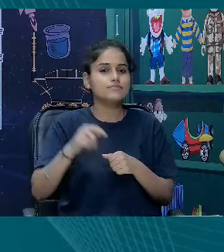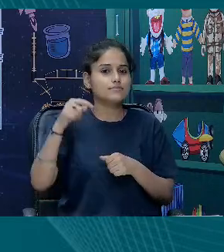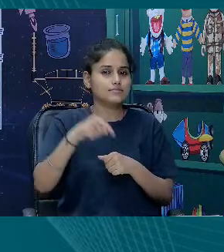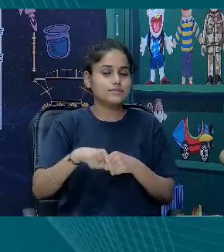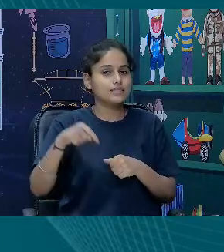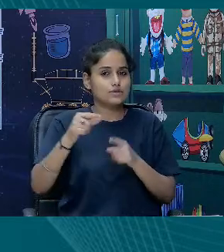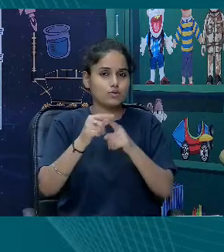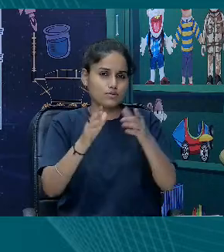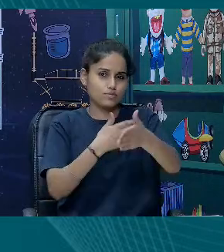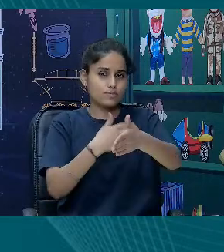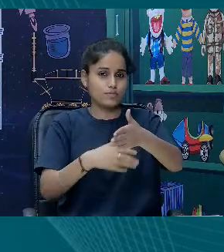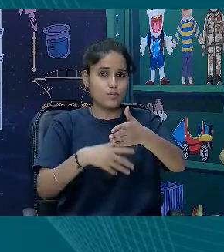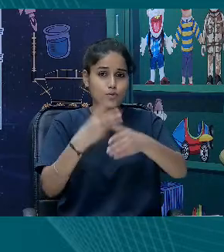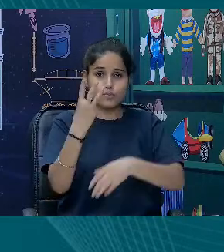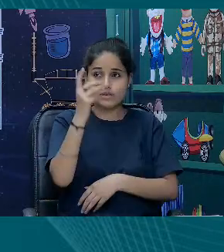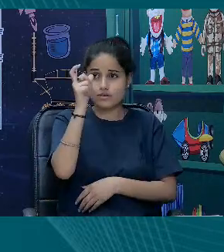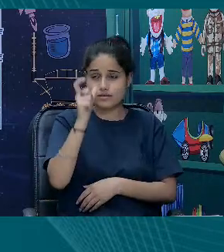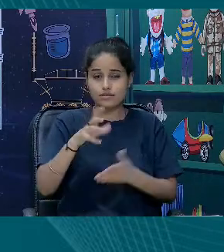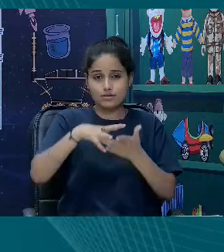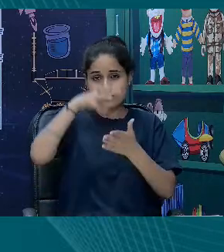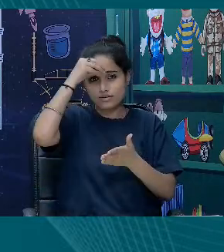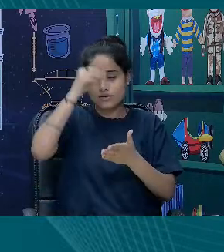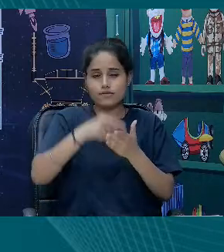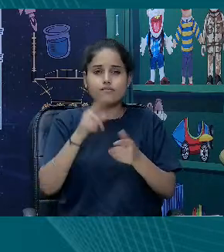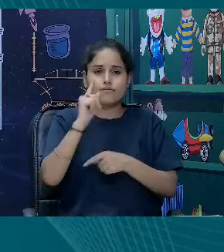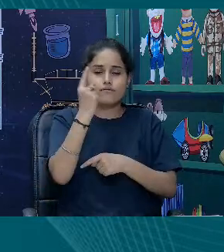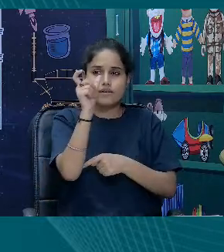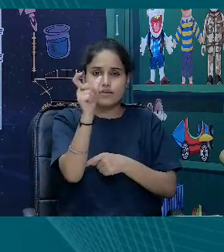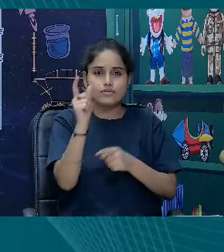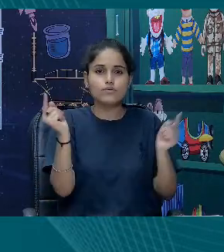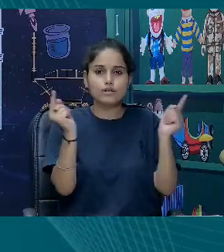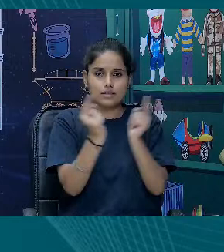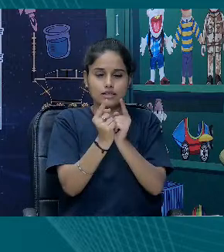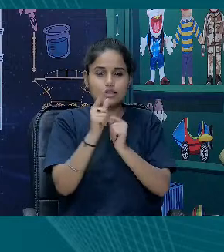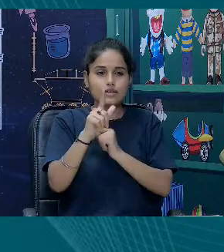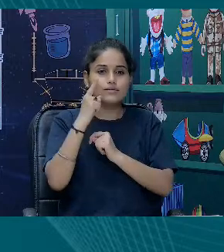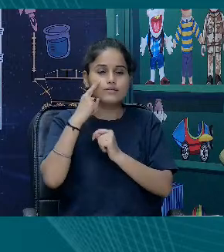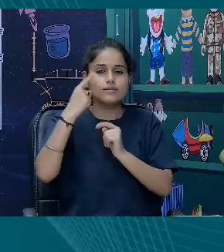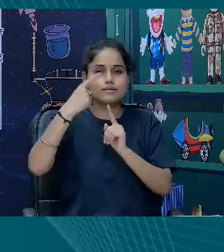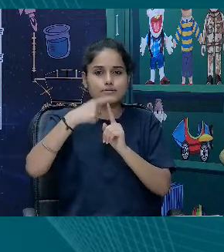this poem, and the first word is little. The spelling would be